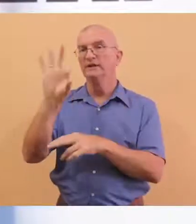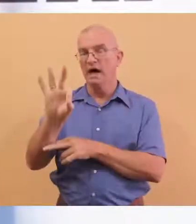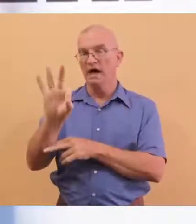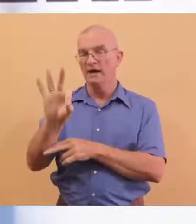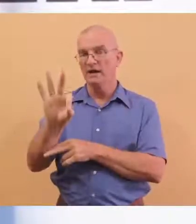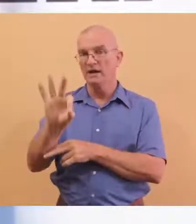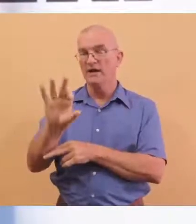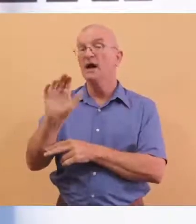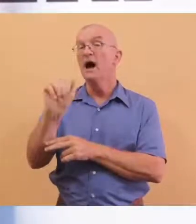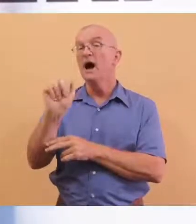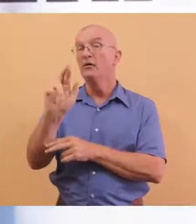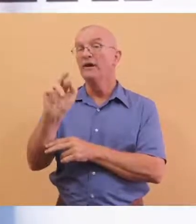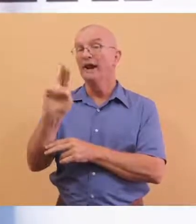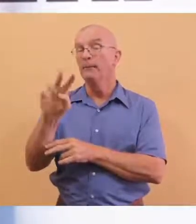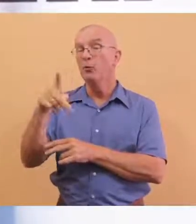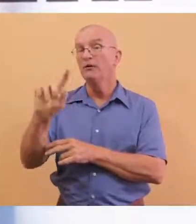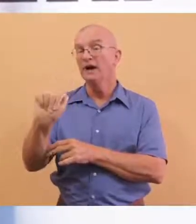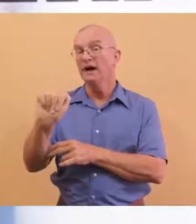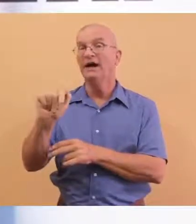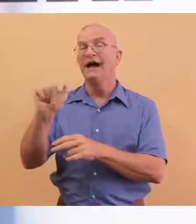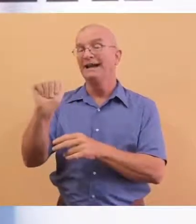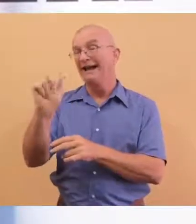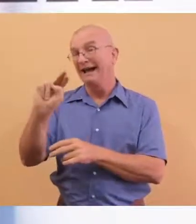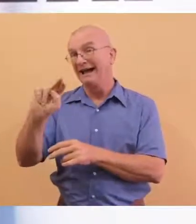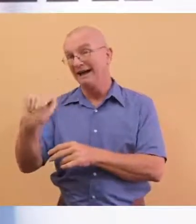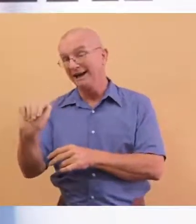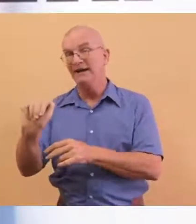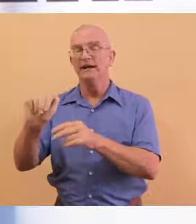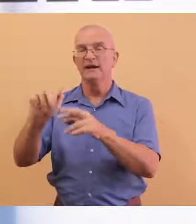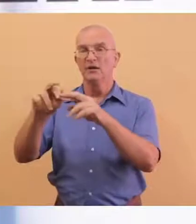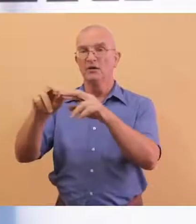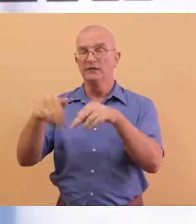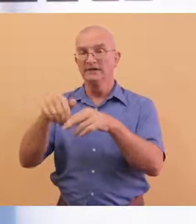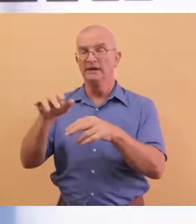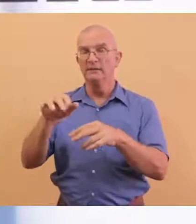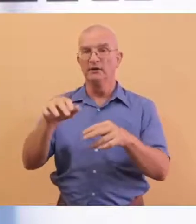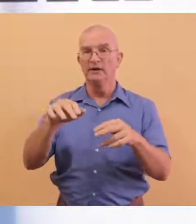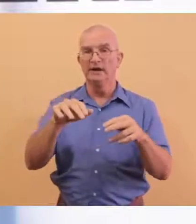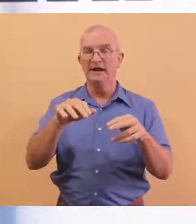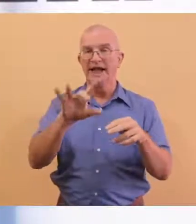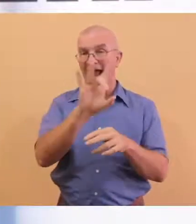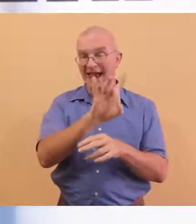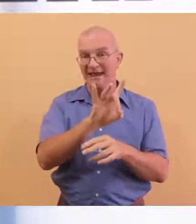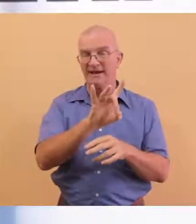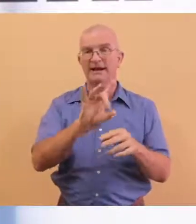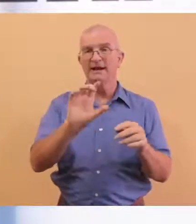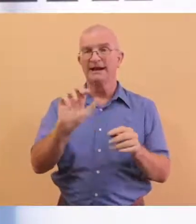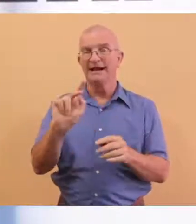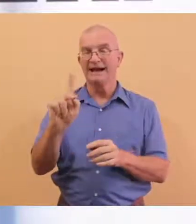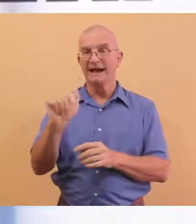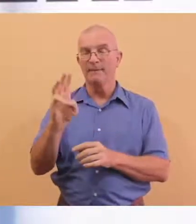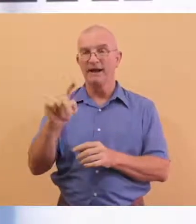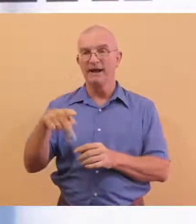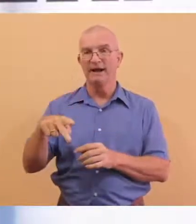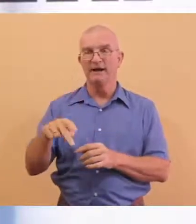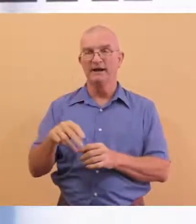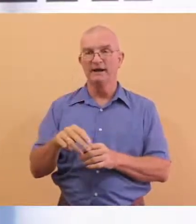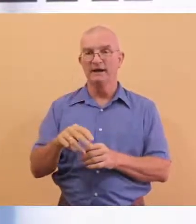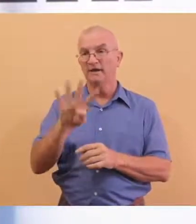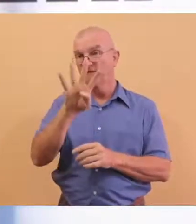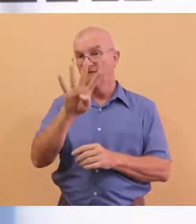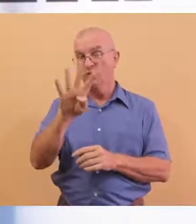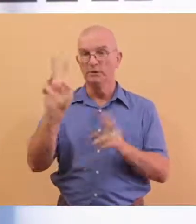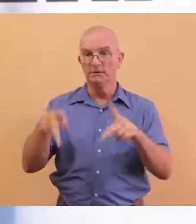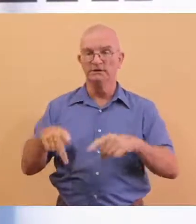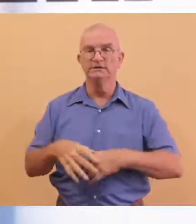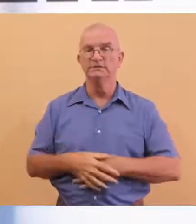9, Arnaputa and Anai areas, region number 8, Canapan, 4